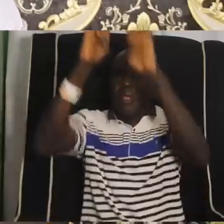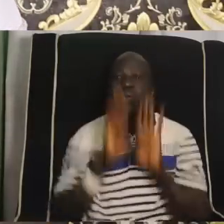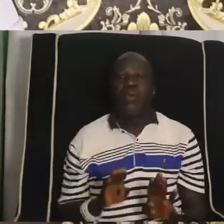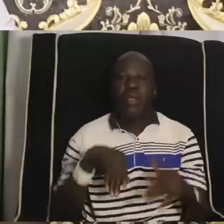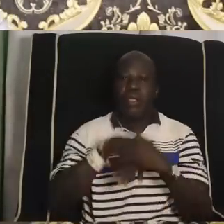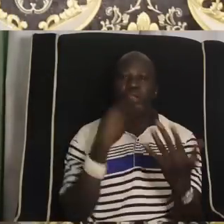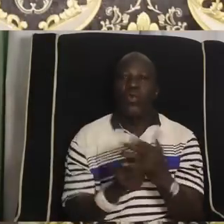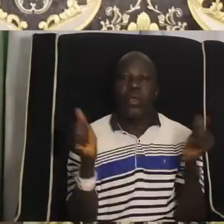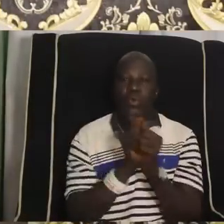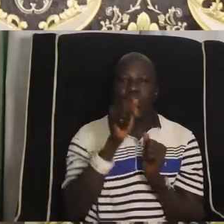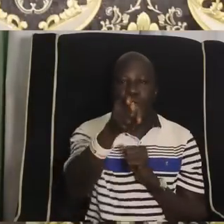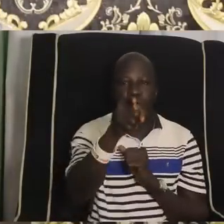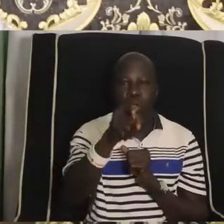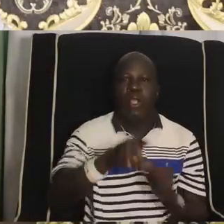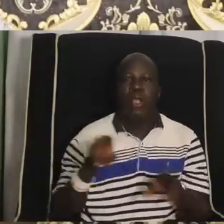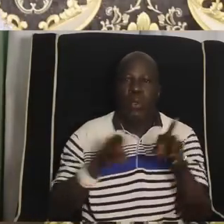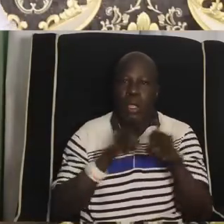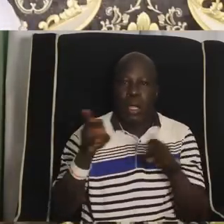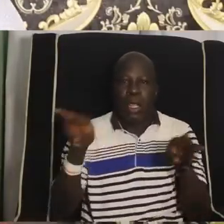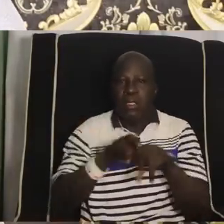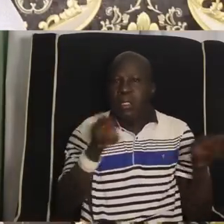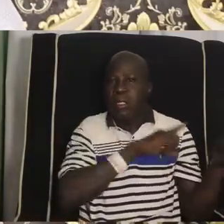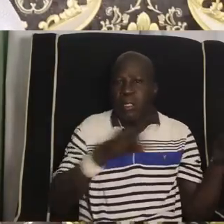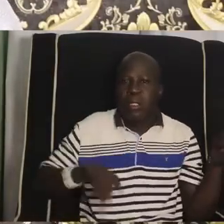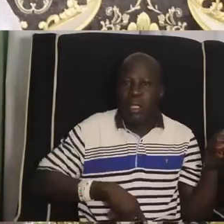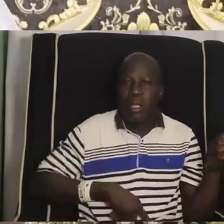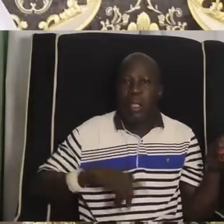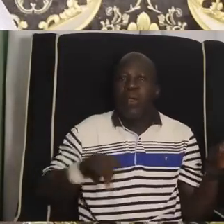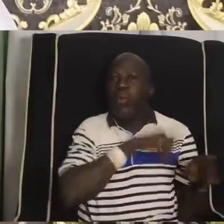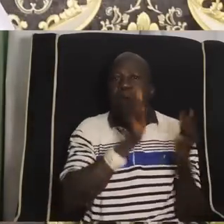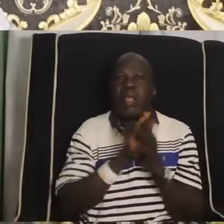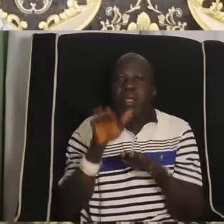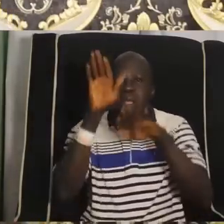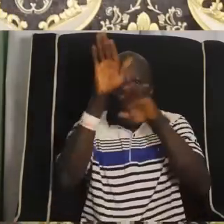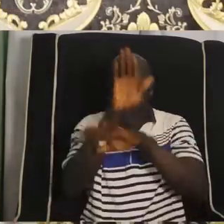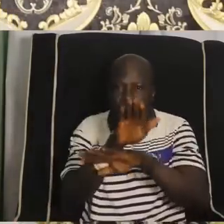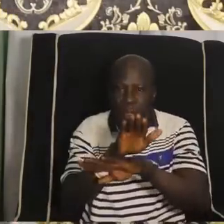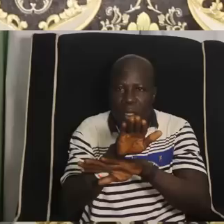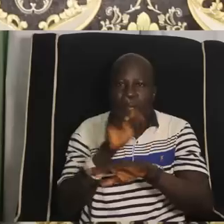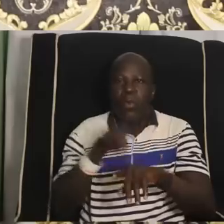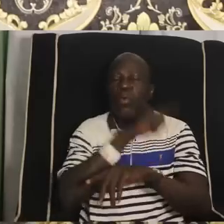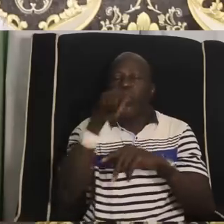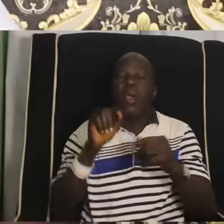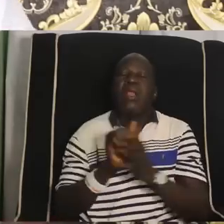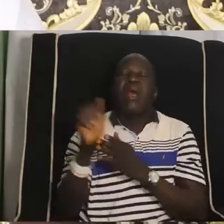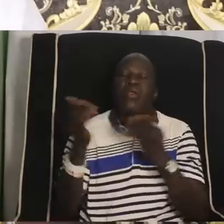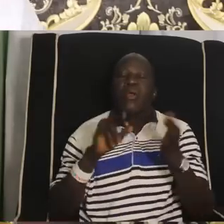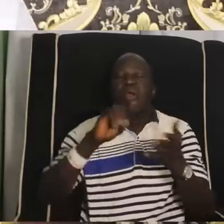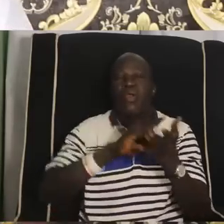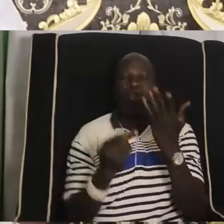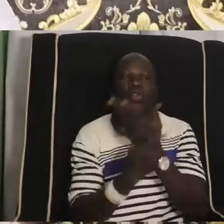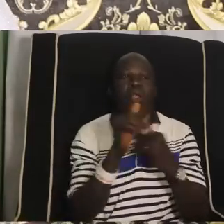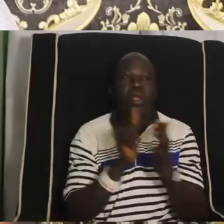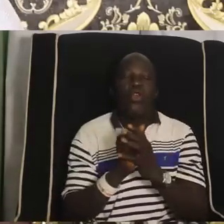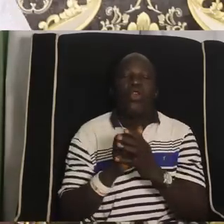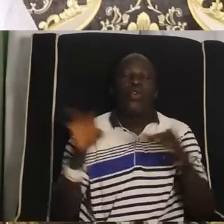You the dara fun. Wa de se bi oba. To ba di role ta ba se pade Port Harcourt. O